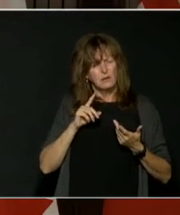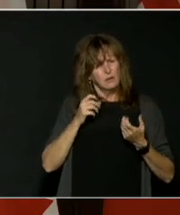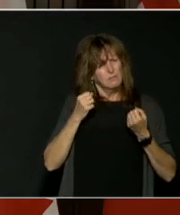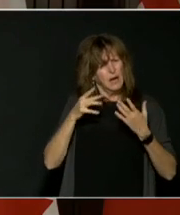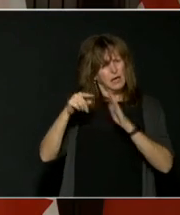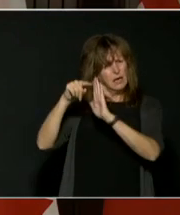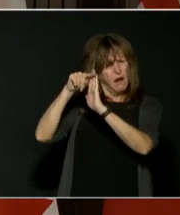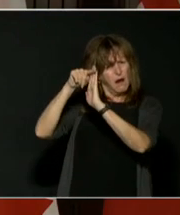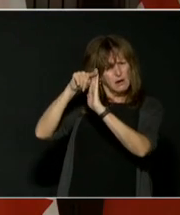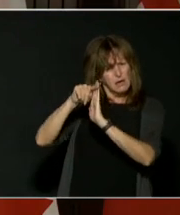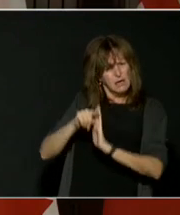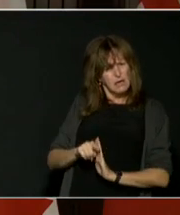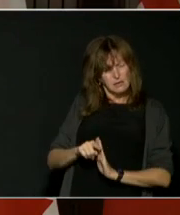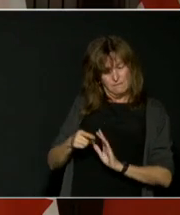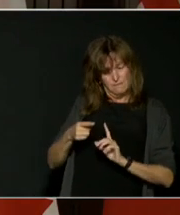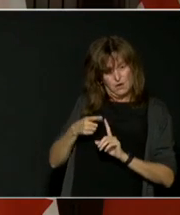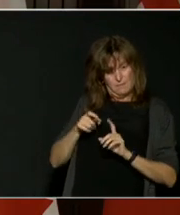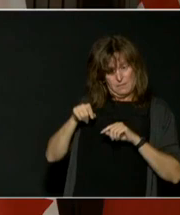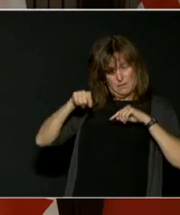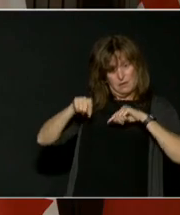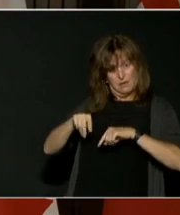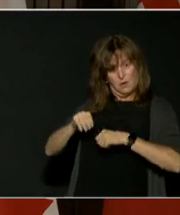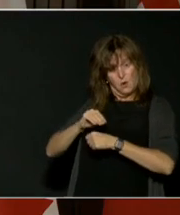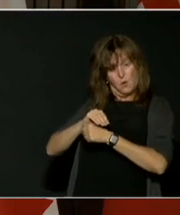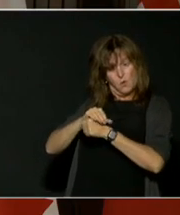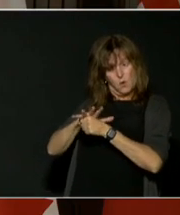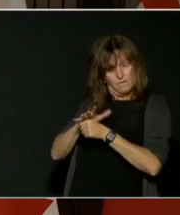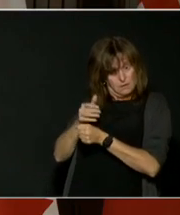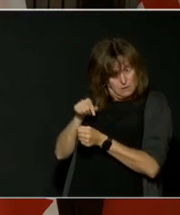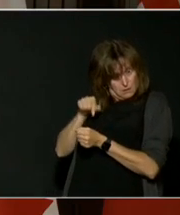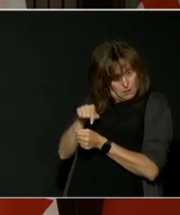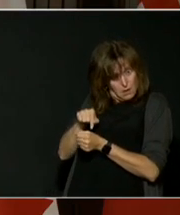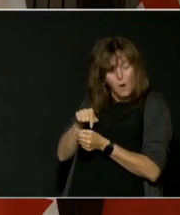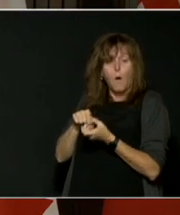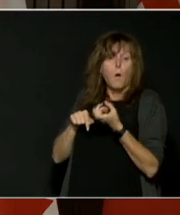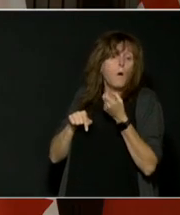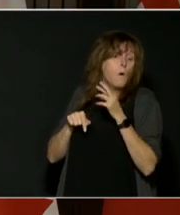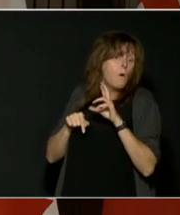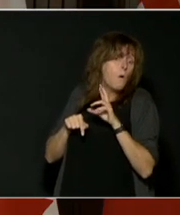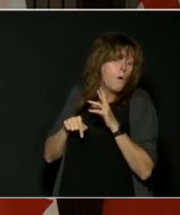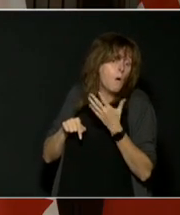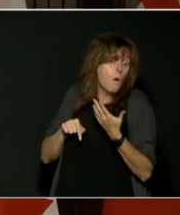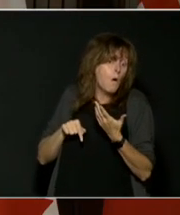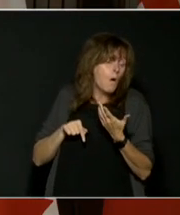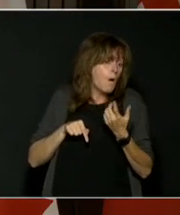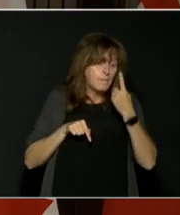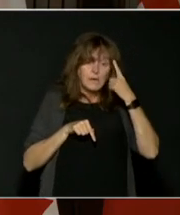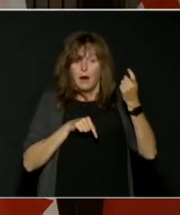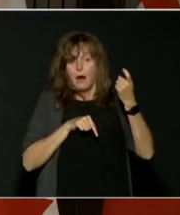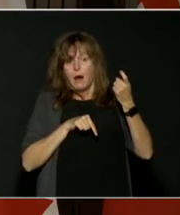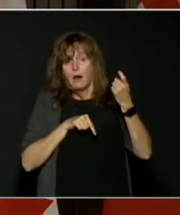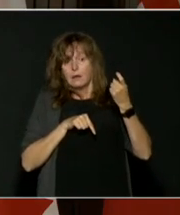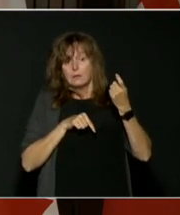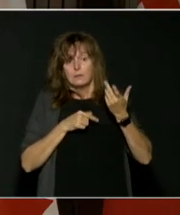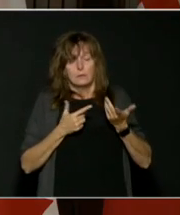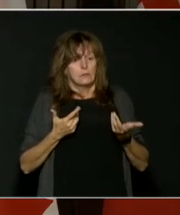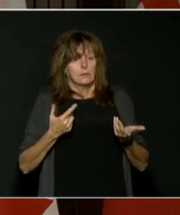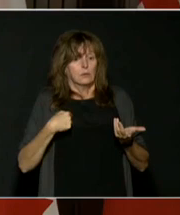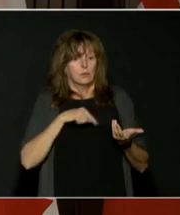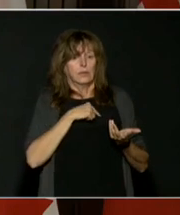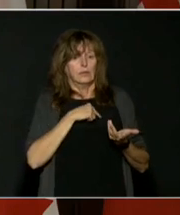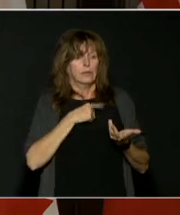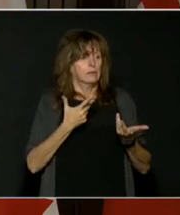the infection itself or the measures that have been put in place to control the